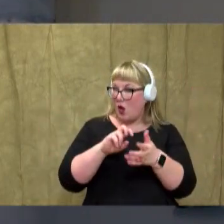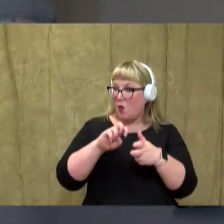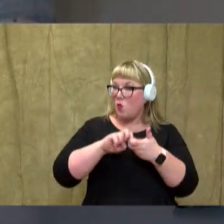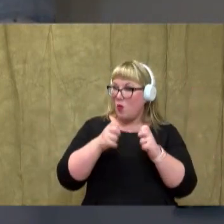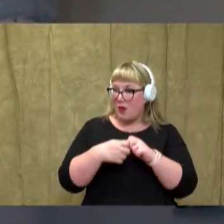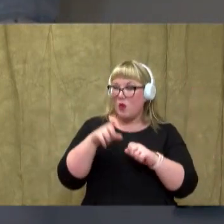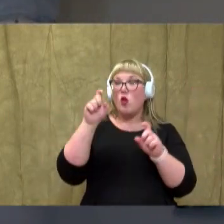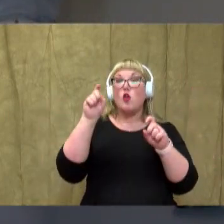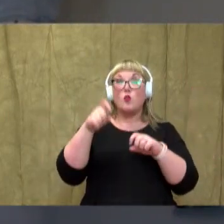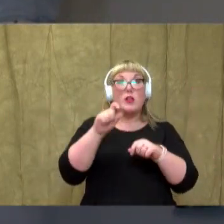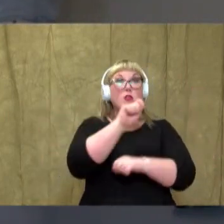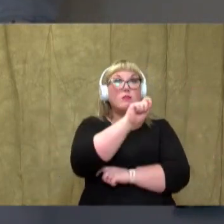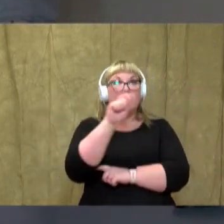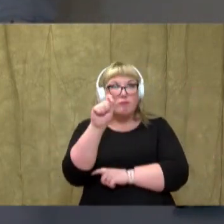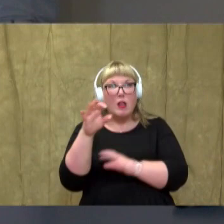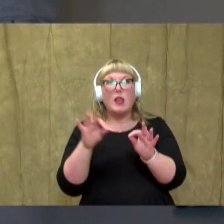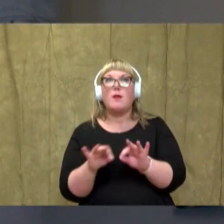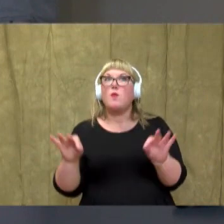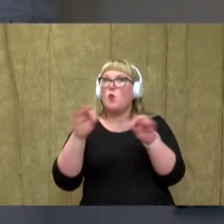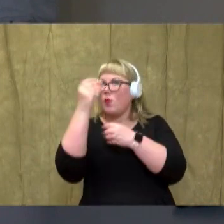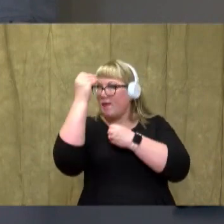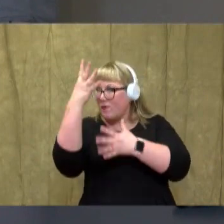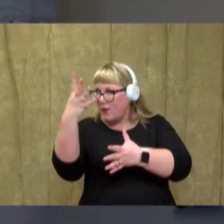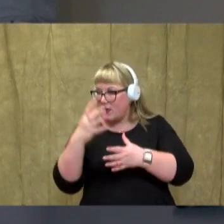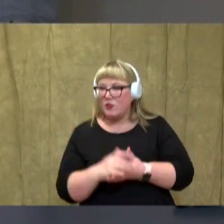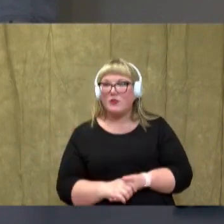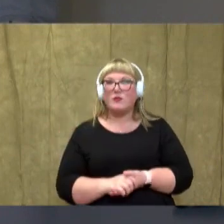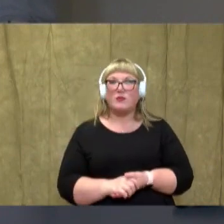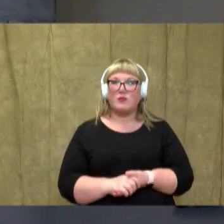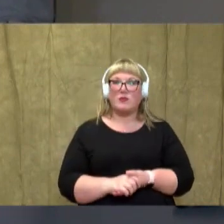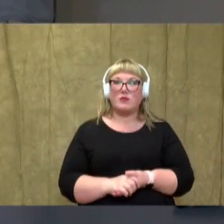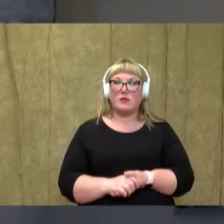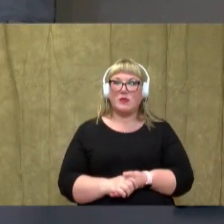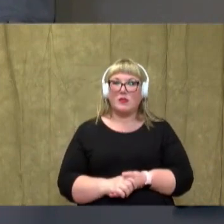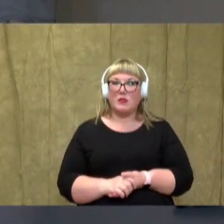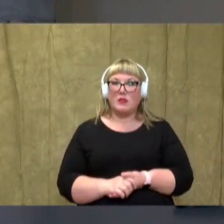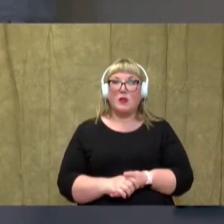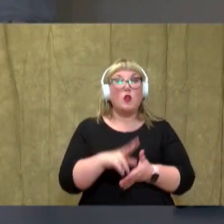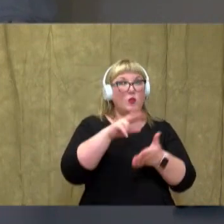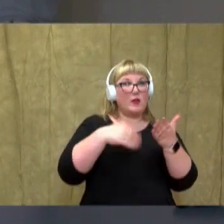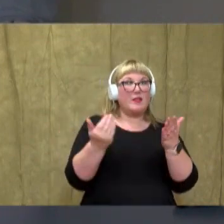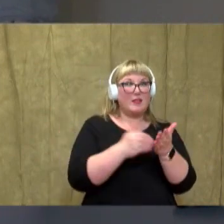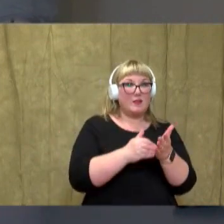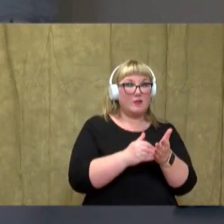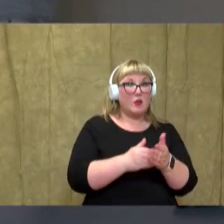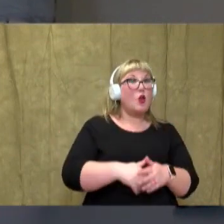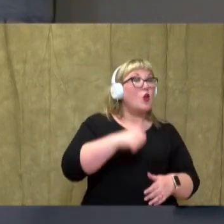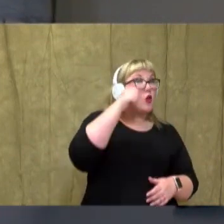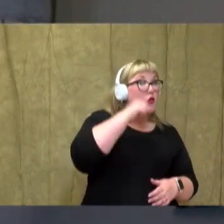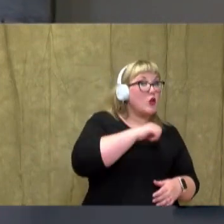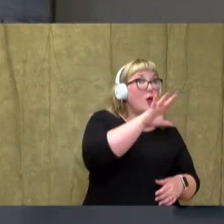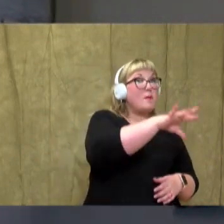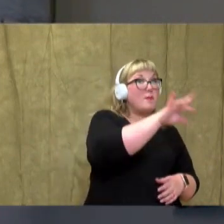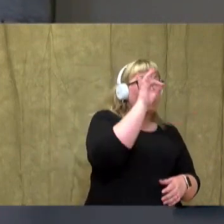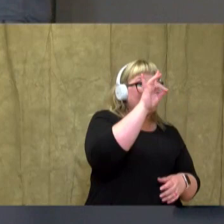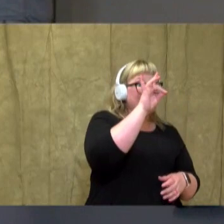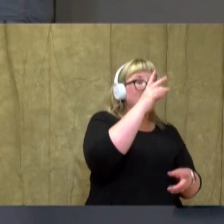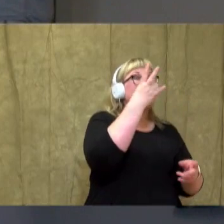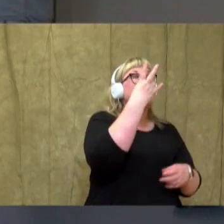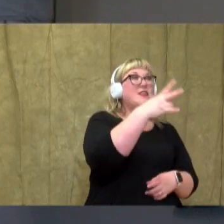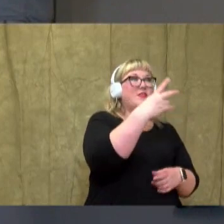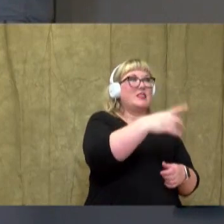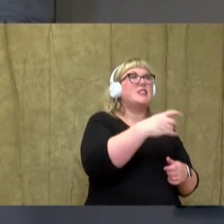underline the important information that will help us solve. So let's read it one more time. Linda